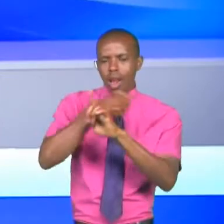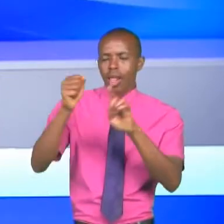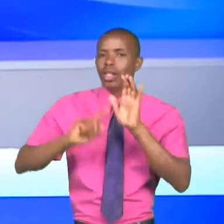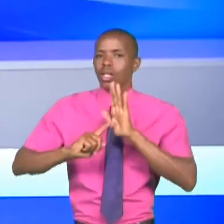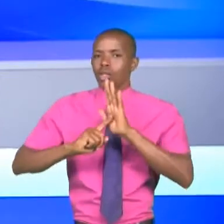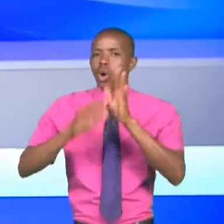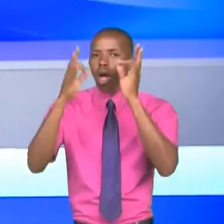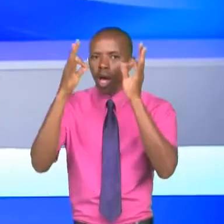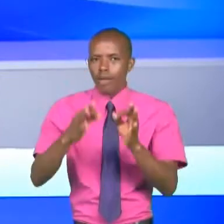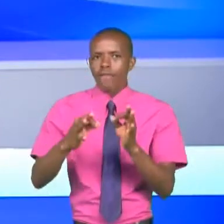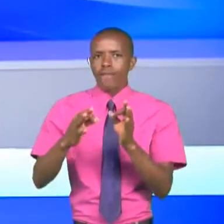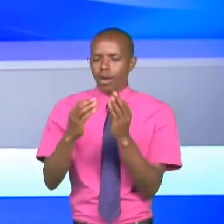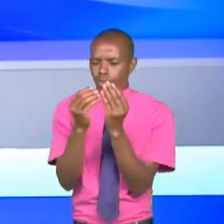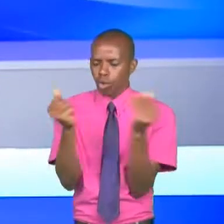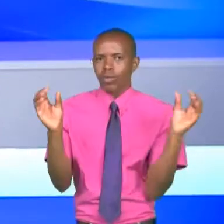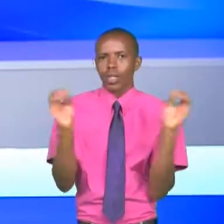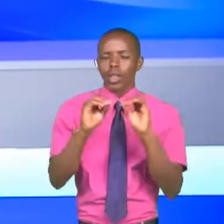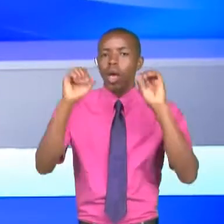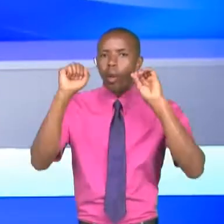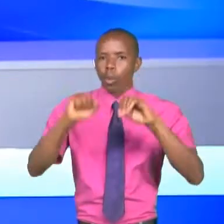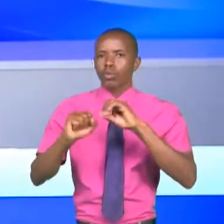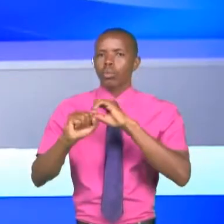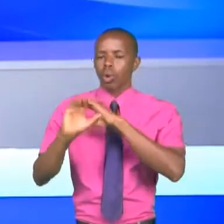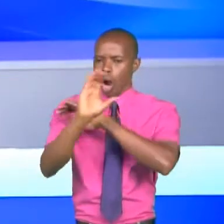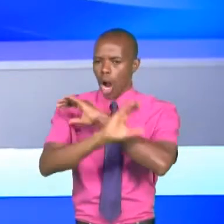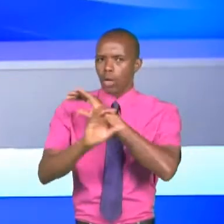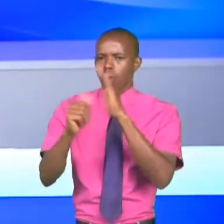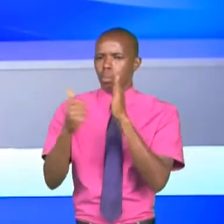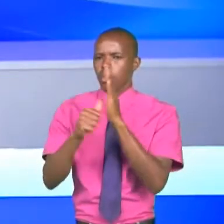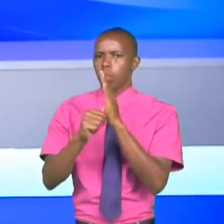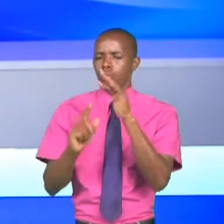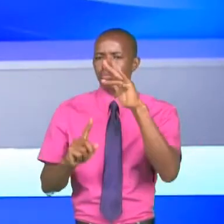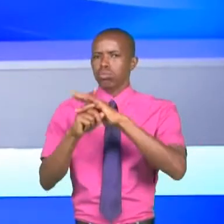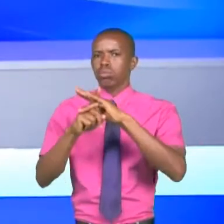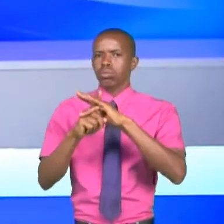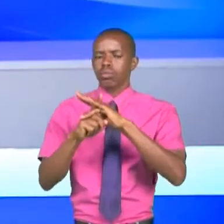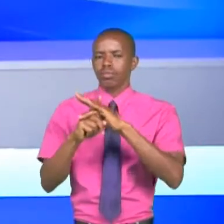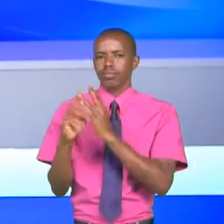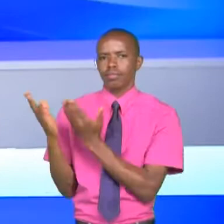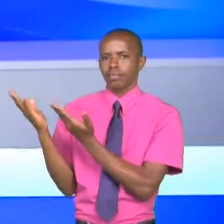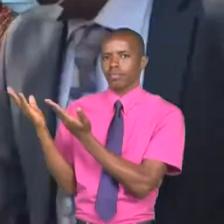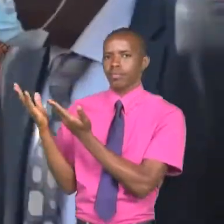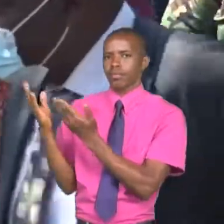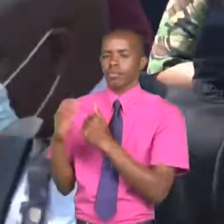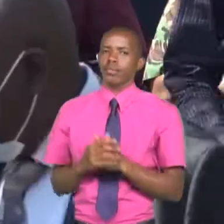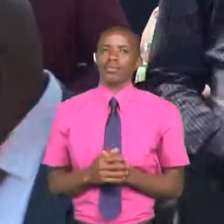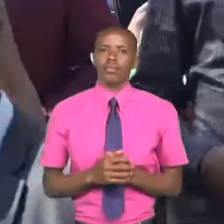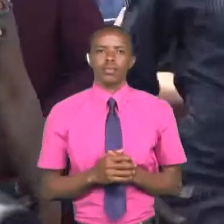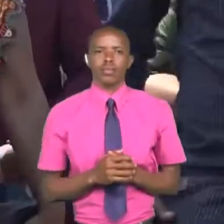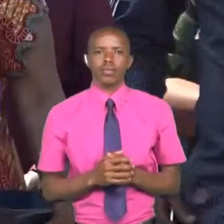if unattended, they could cause mayhem in the country. Andrew Okero reports.